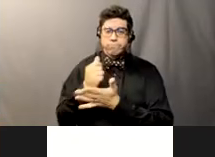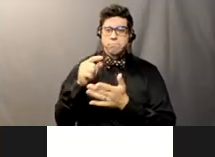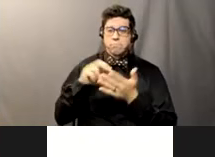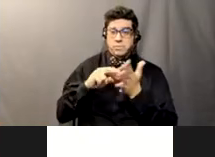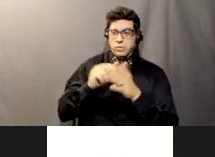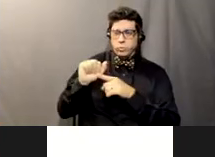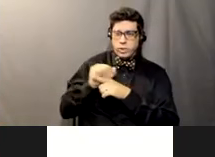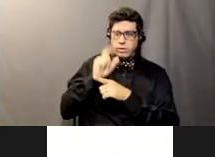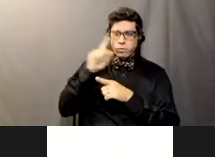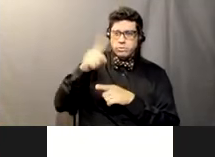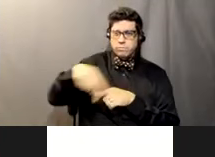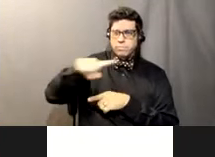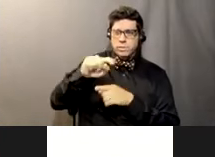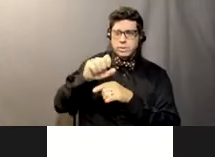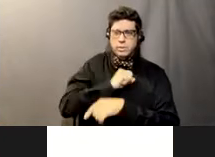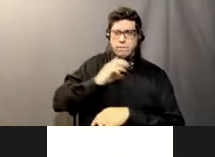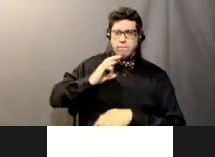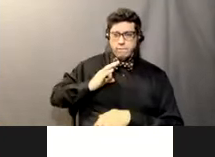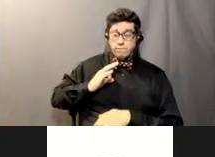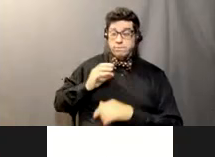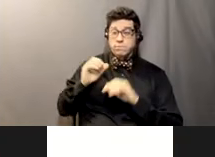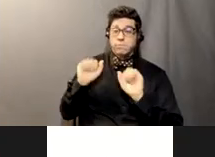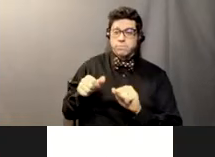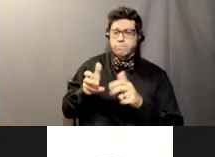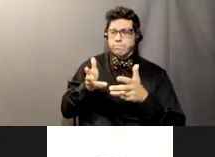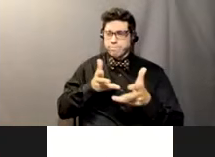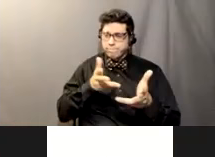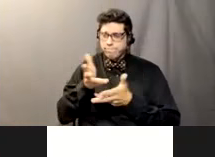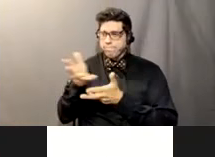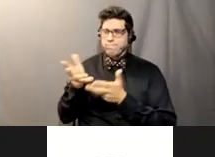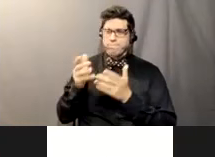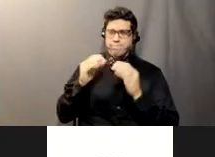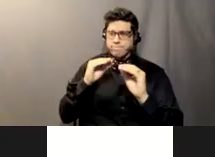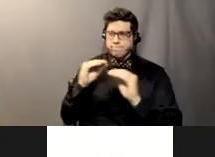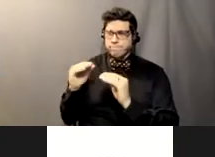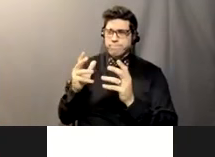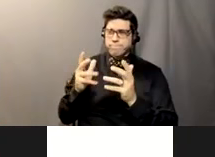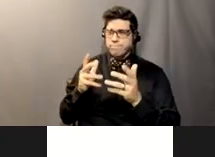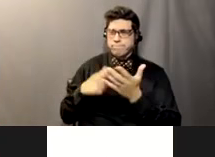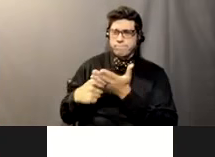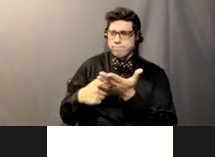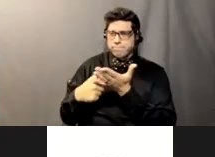sites. We can work with these staff to really look at